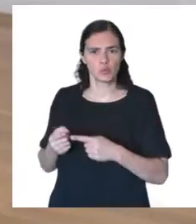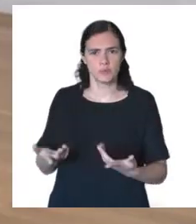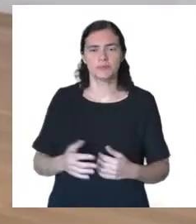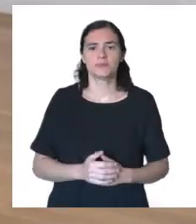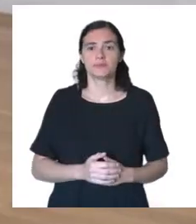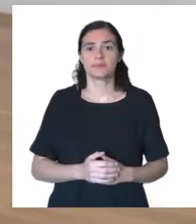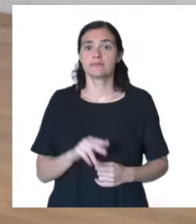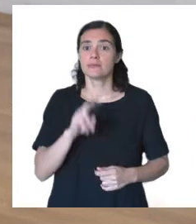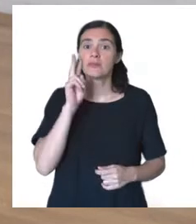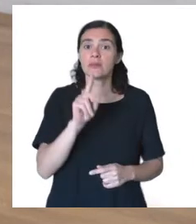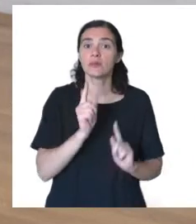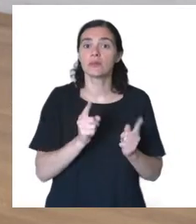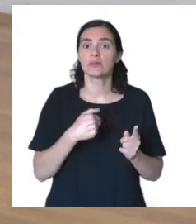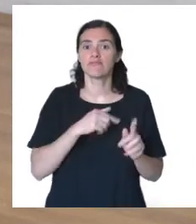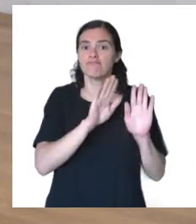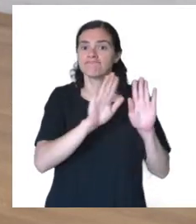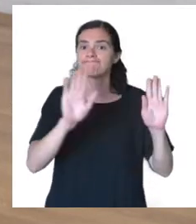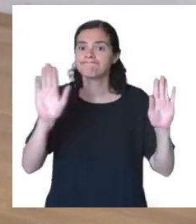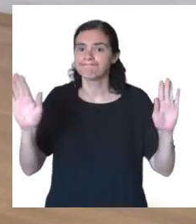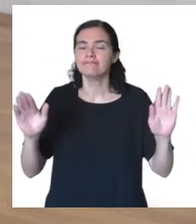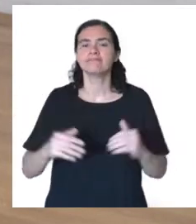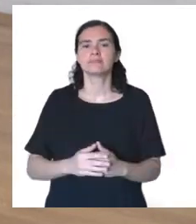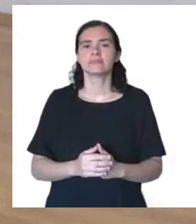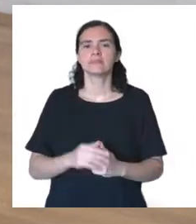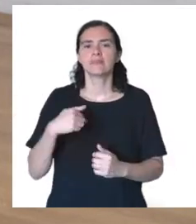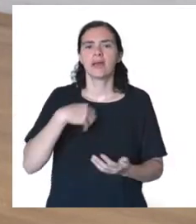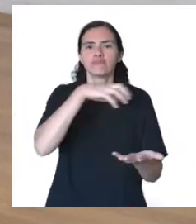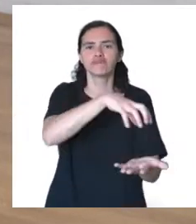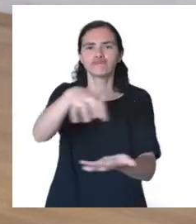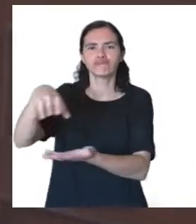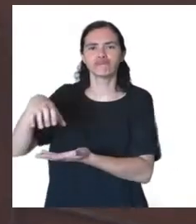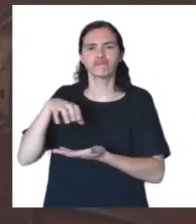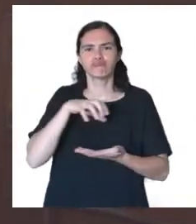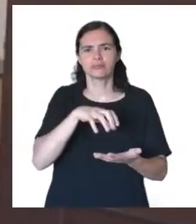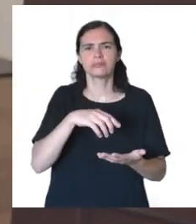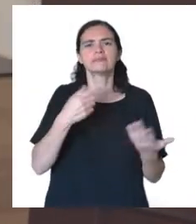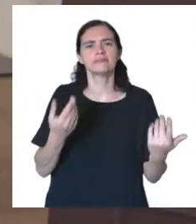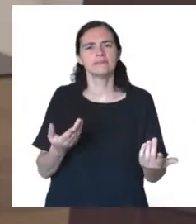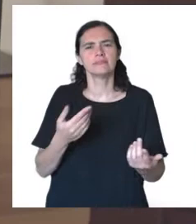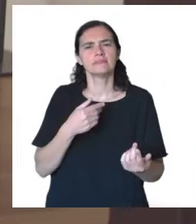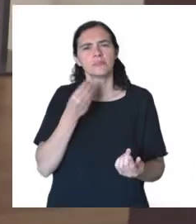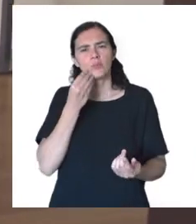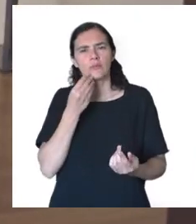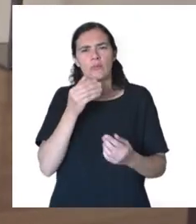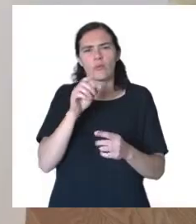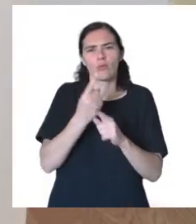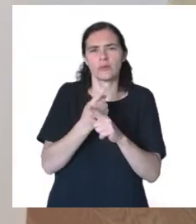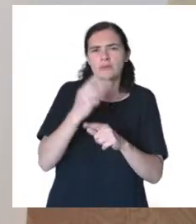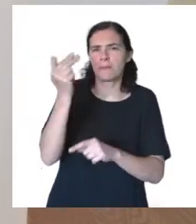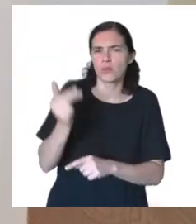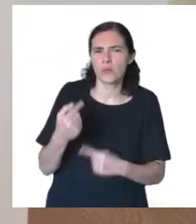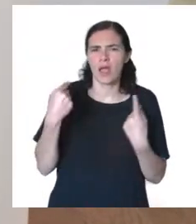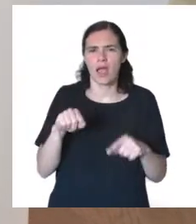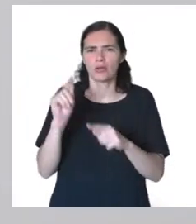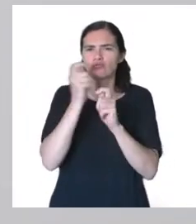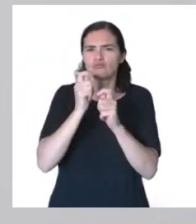disciplines. So what you will see in the exhibition are installations, but she deals with